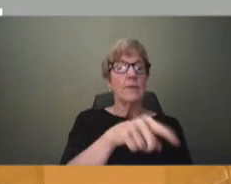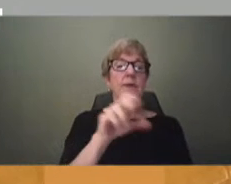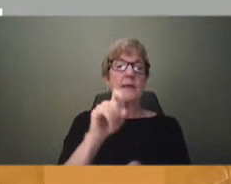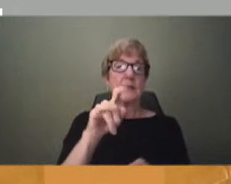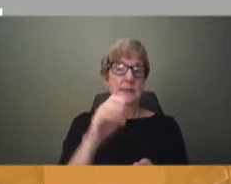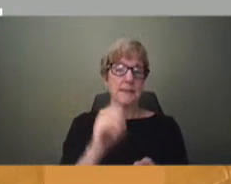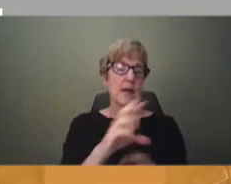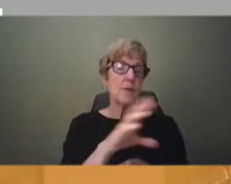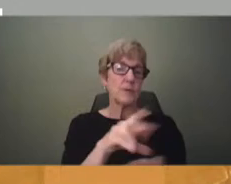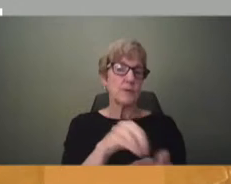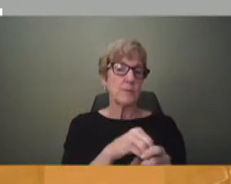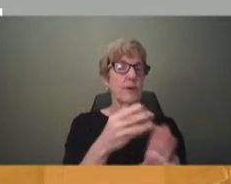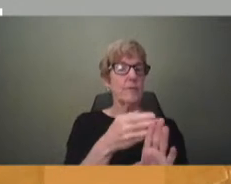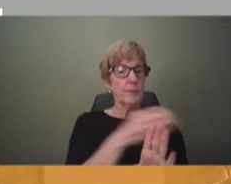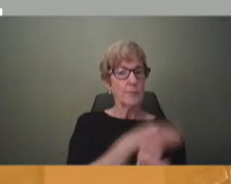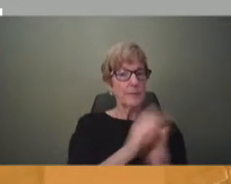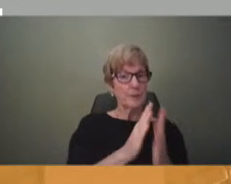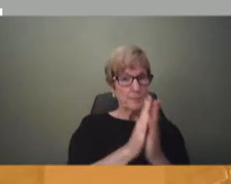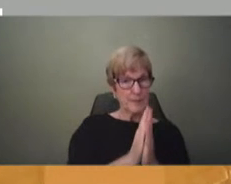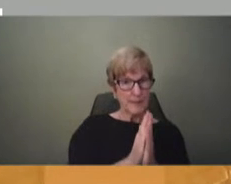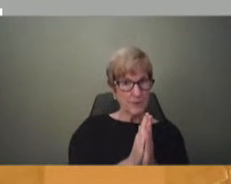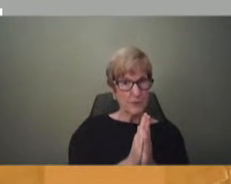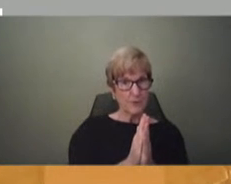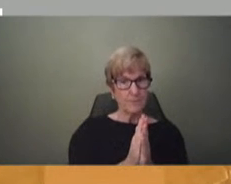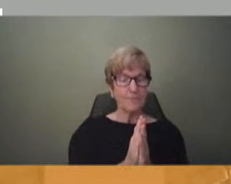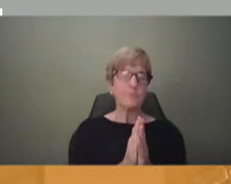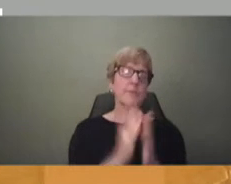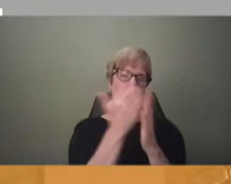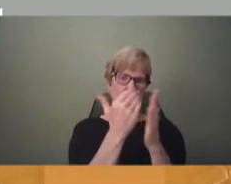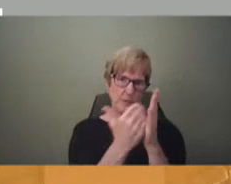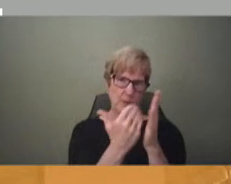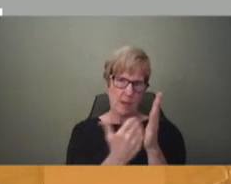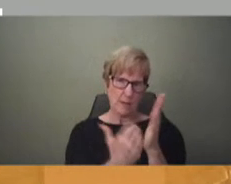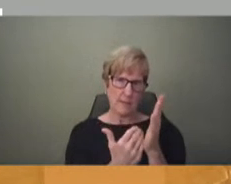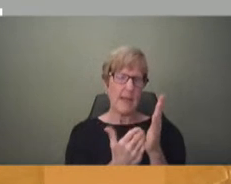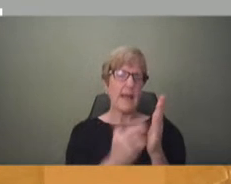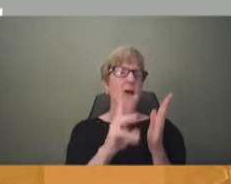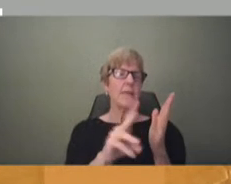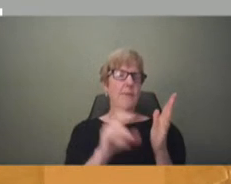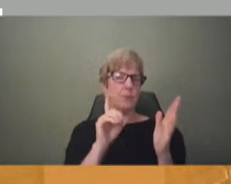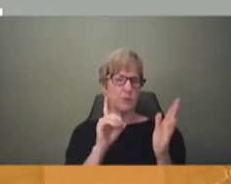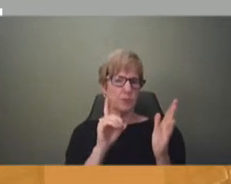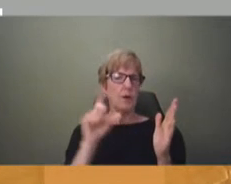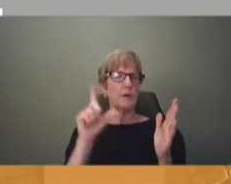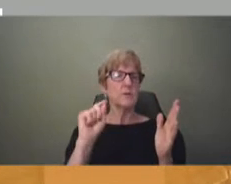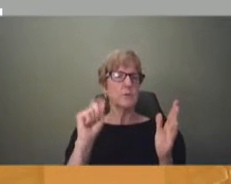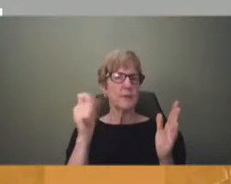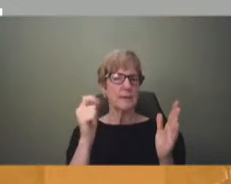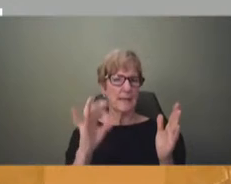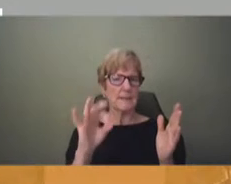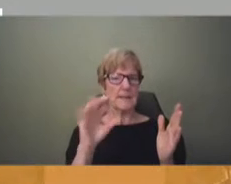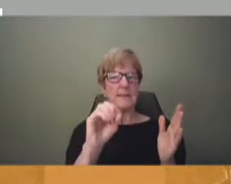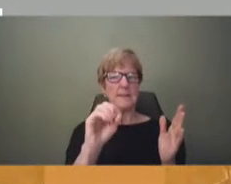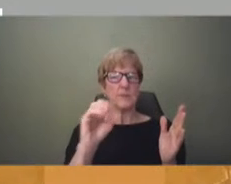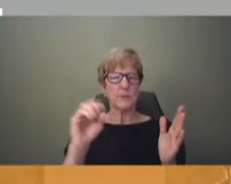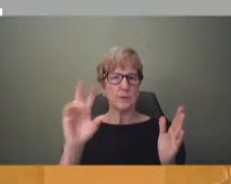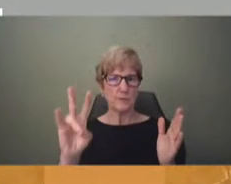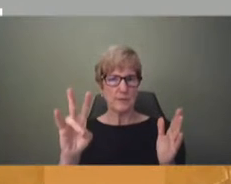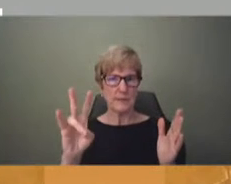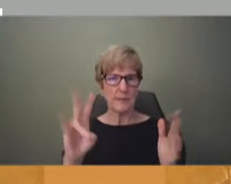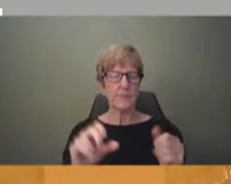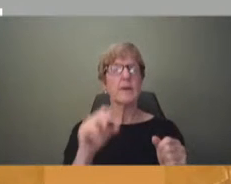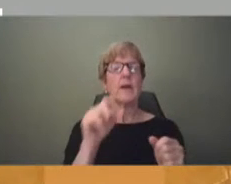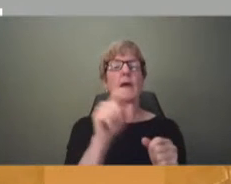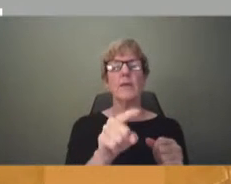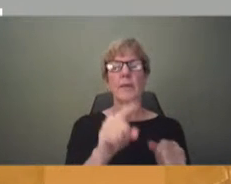a a previous petition which was on the docket and withdrawn earlier this evening at 2019 uh 007 uh that was I